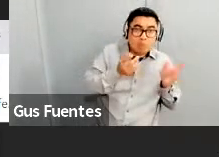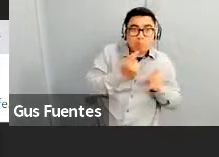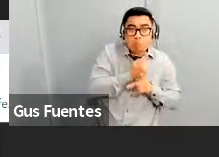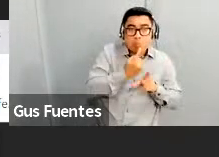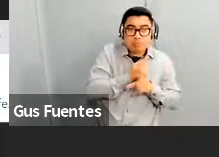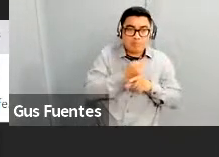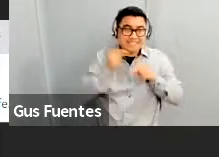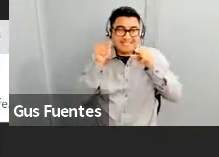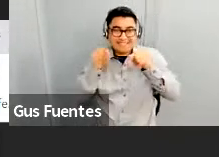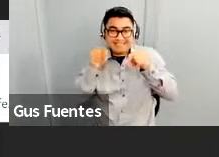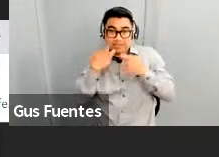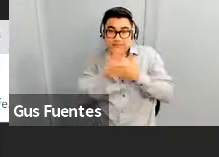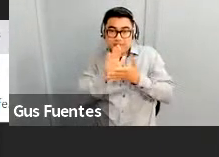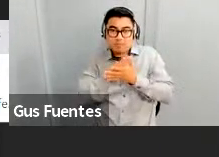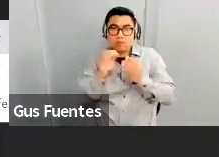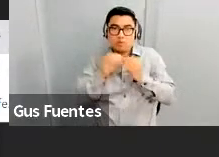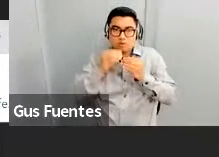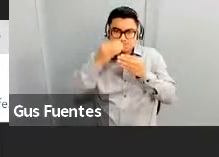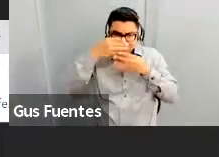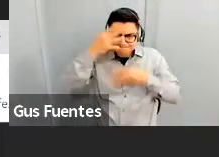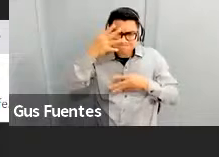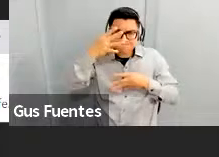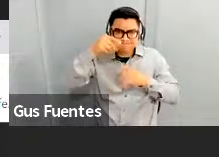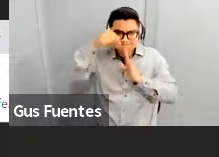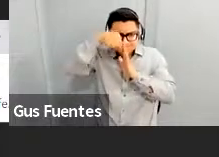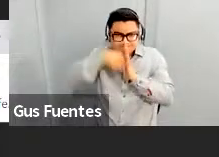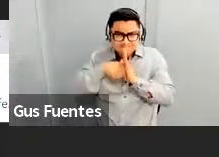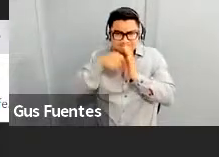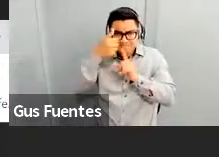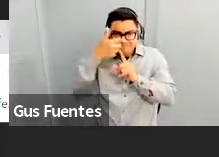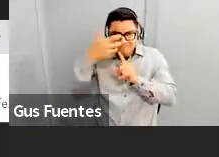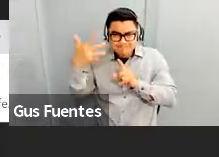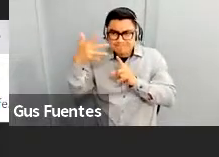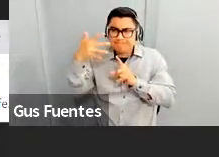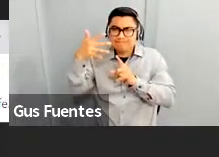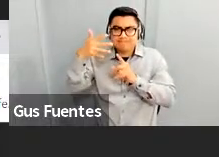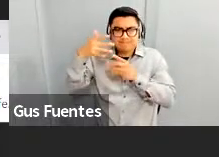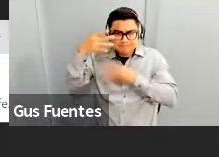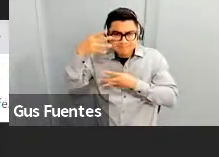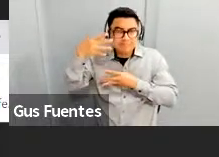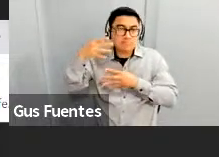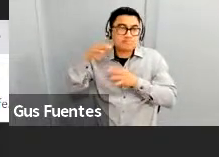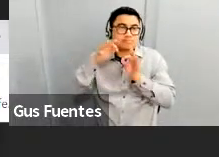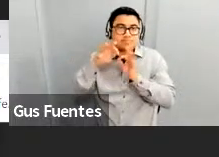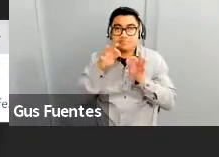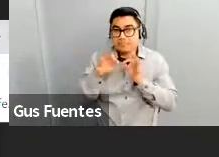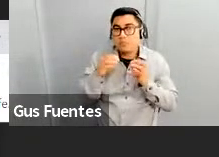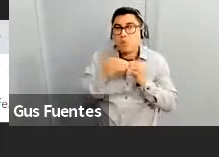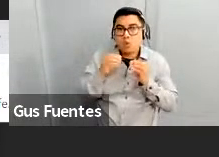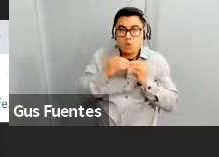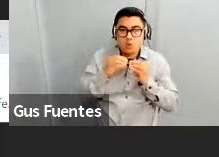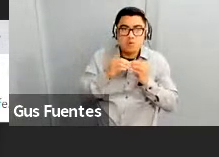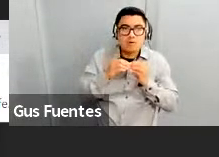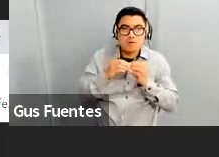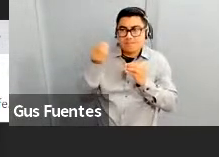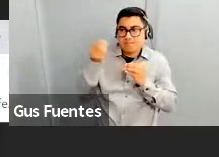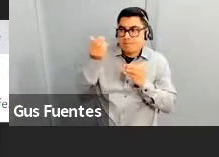detail into the pieces of those bigger buckets that I was sharing earlier.